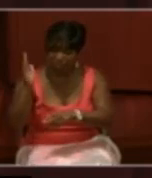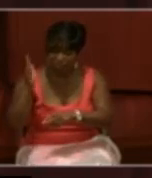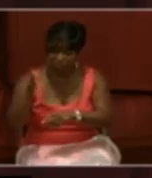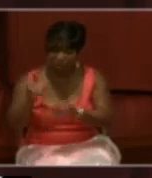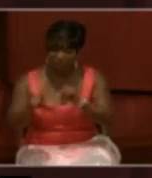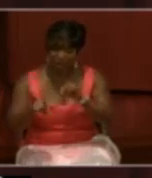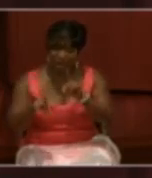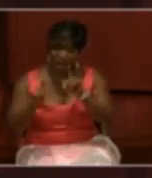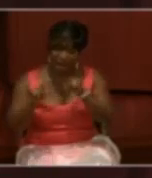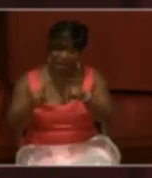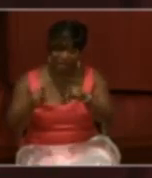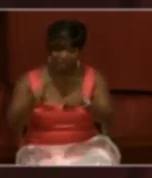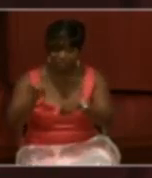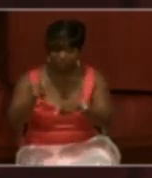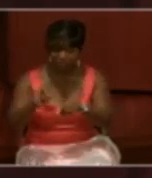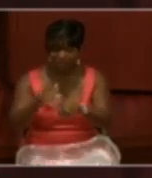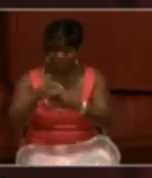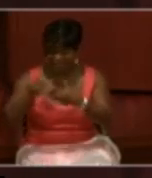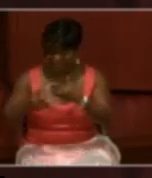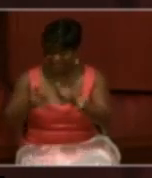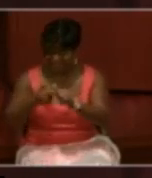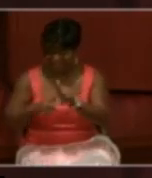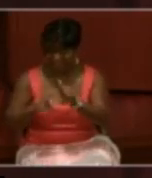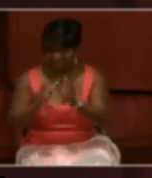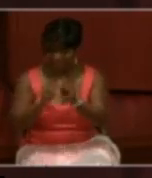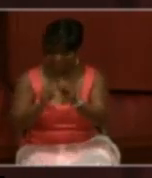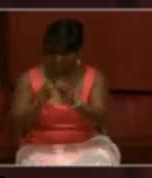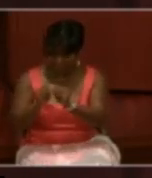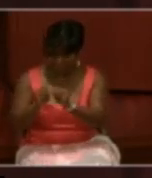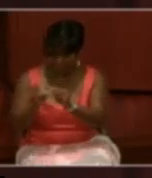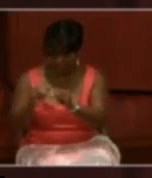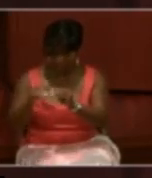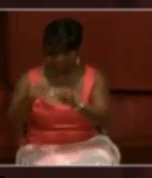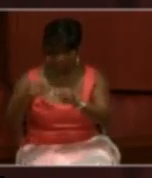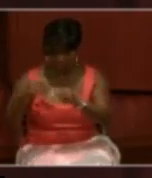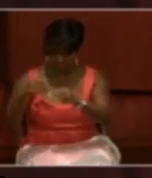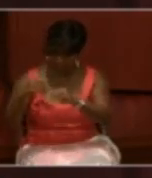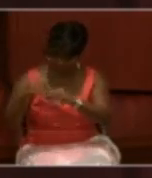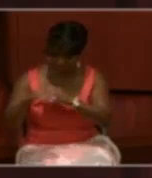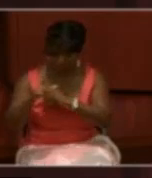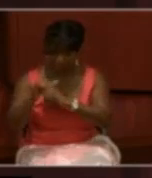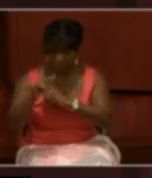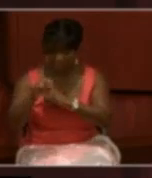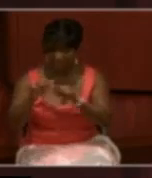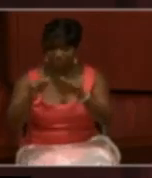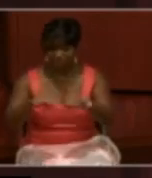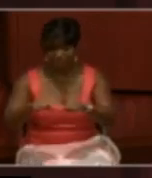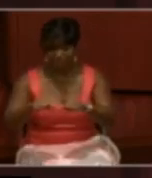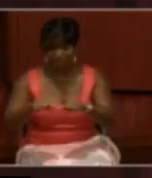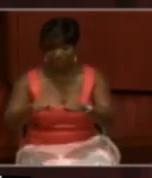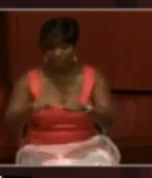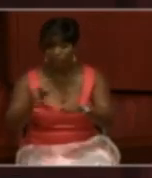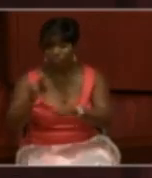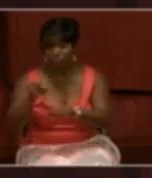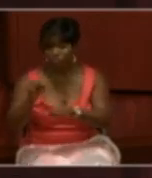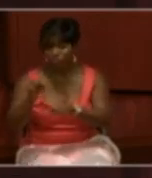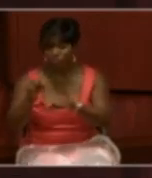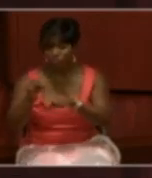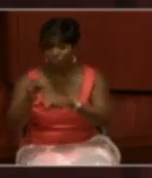answering questions at the end of each session. If you want to send them in live, you can do that on our Ustream or